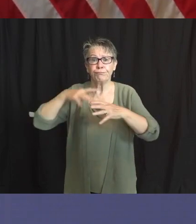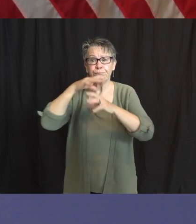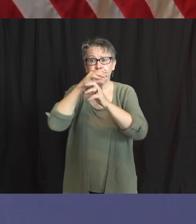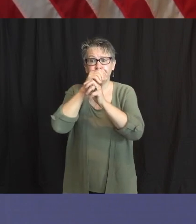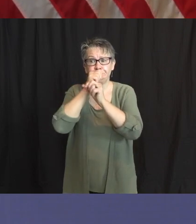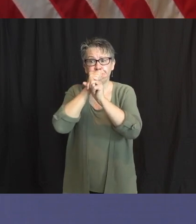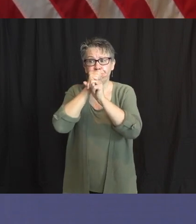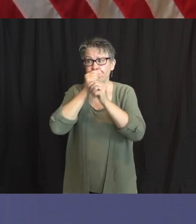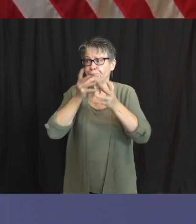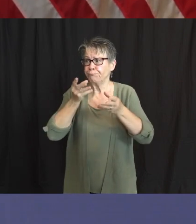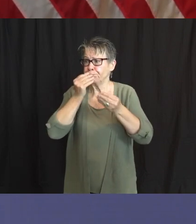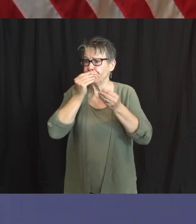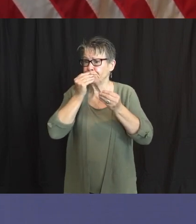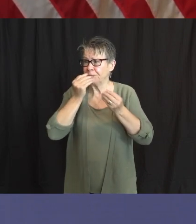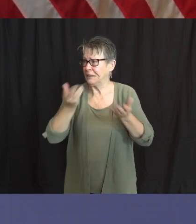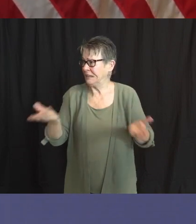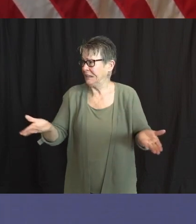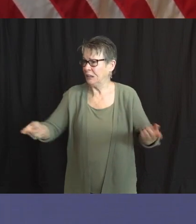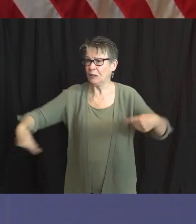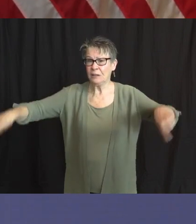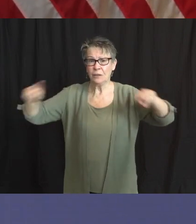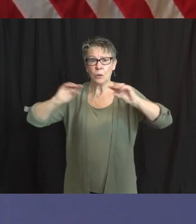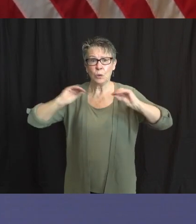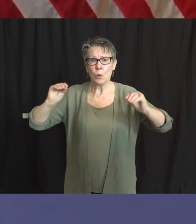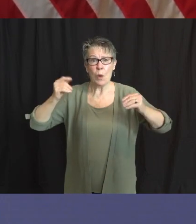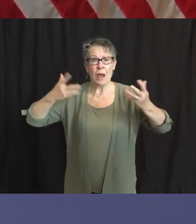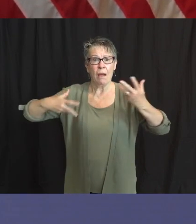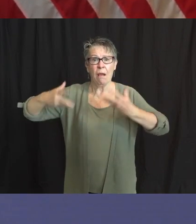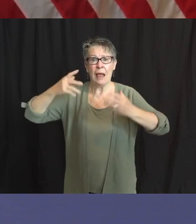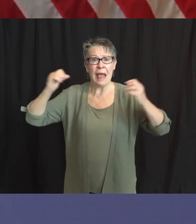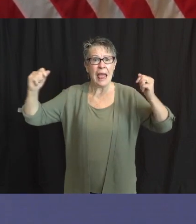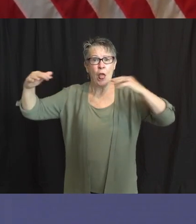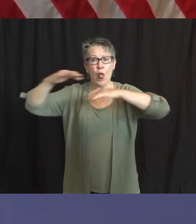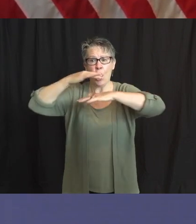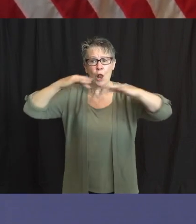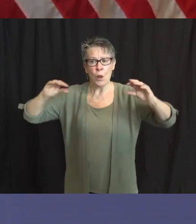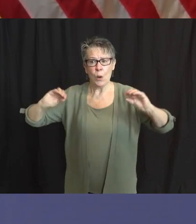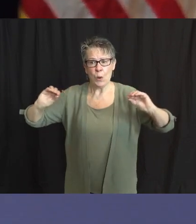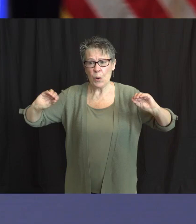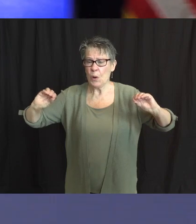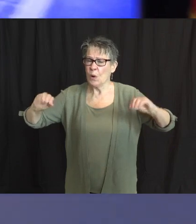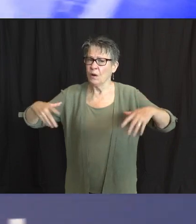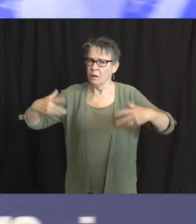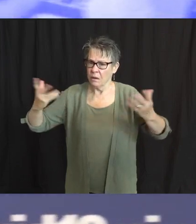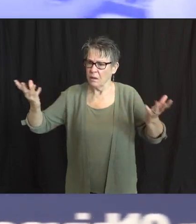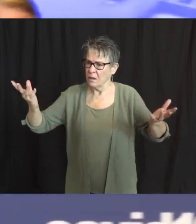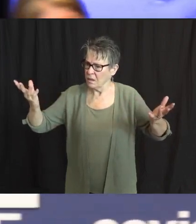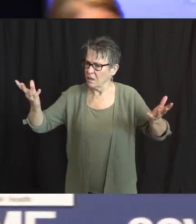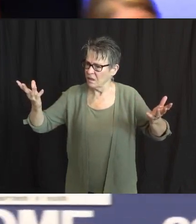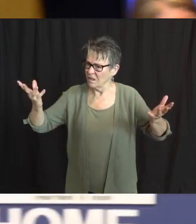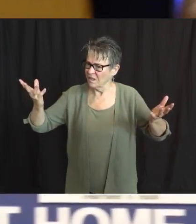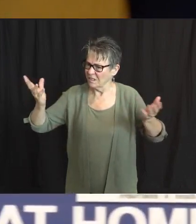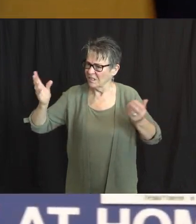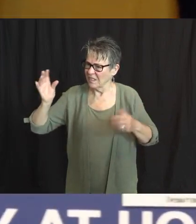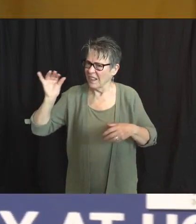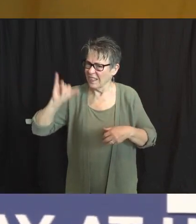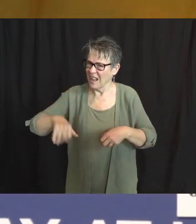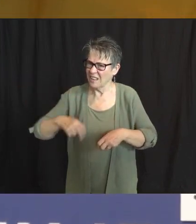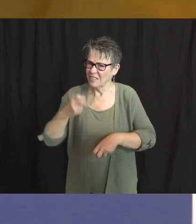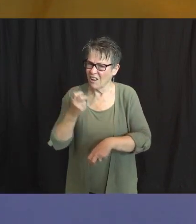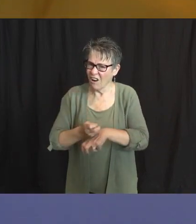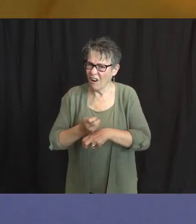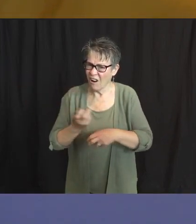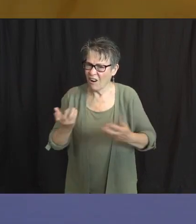we're well distanced, that's going to be the biggest nut to crack. Anything you want to add, Judy? You're good. No, I talk with the governor every day, and if